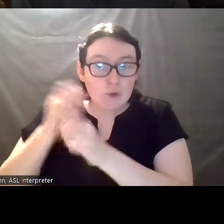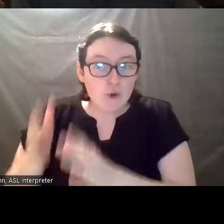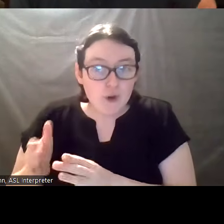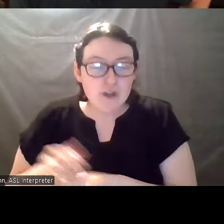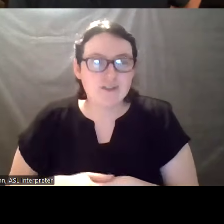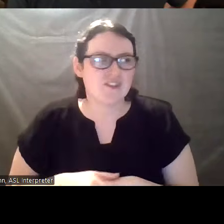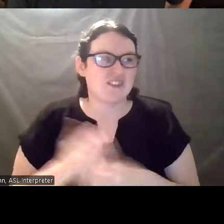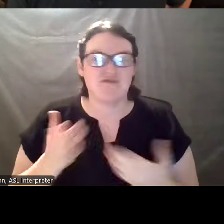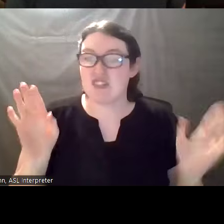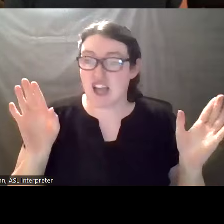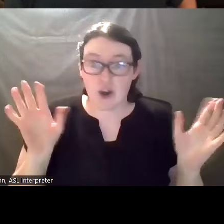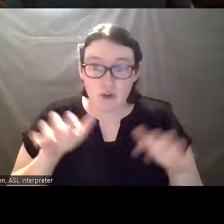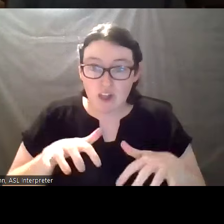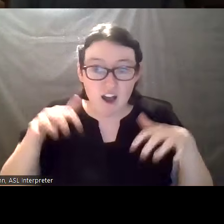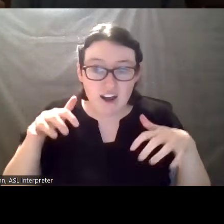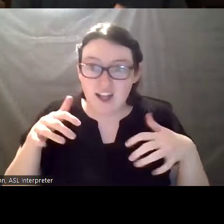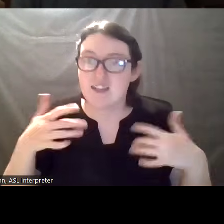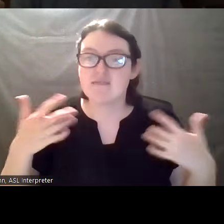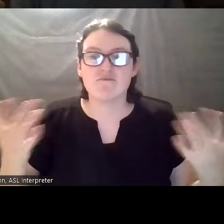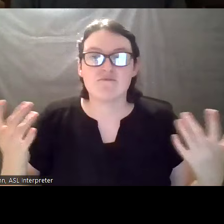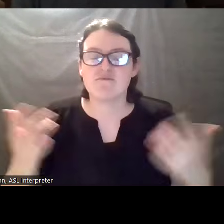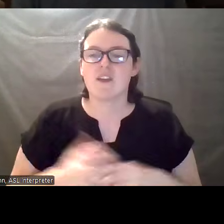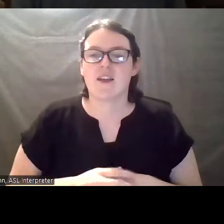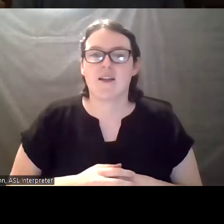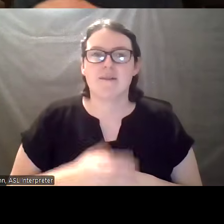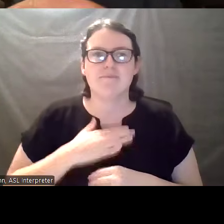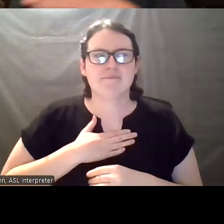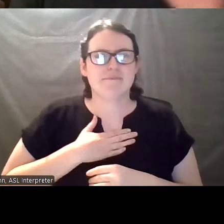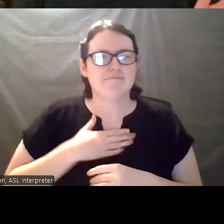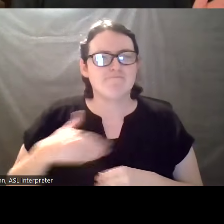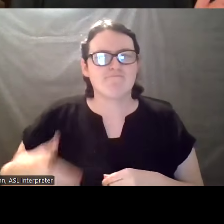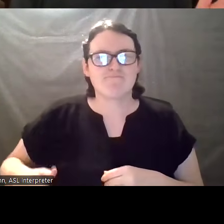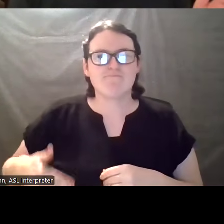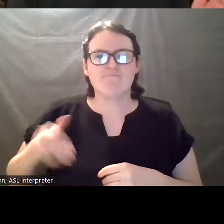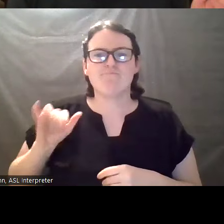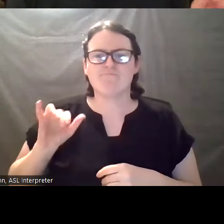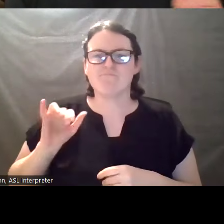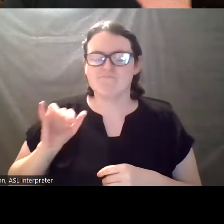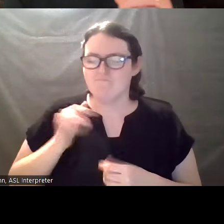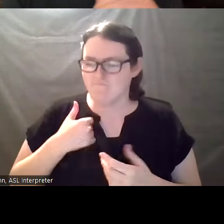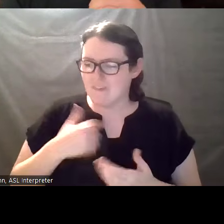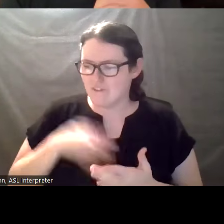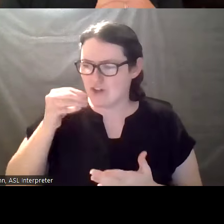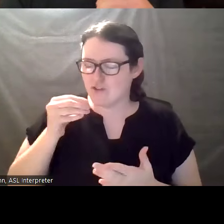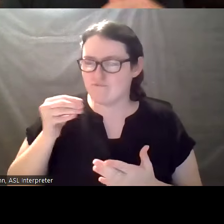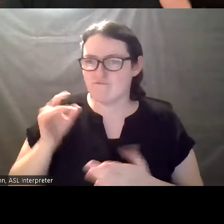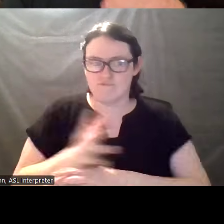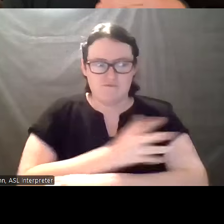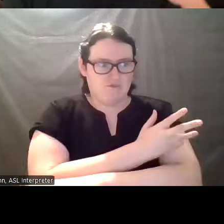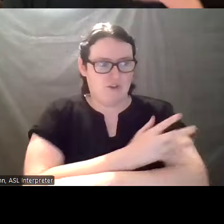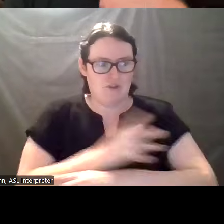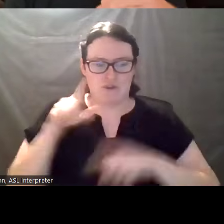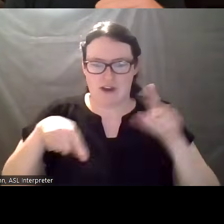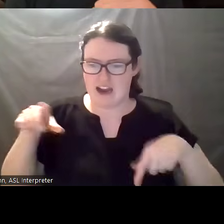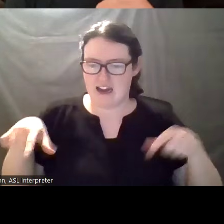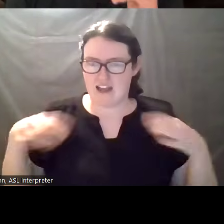different kinds. And my overriding impression that is across all of those different audiences, people are not